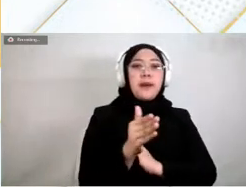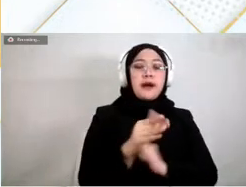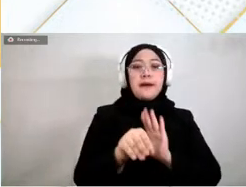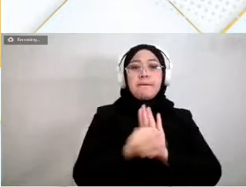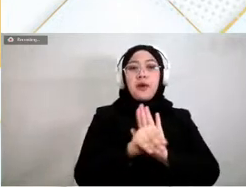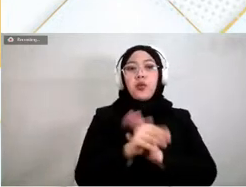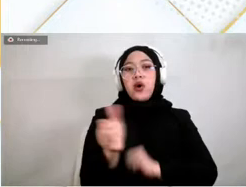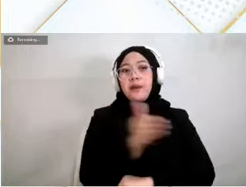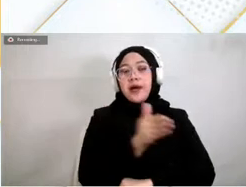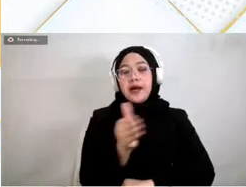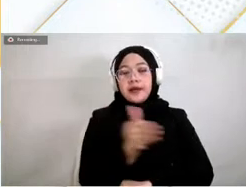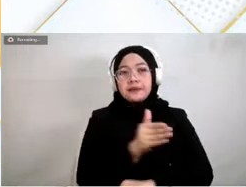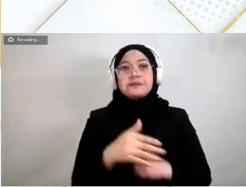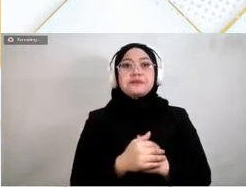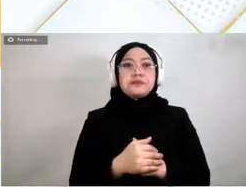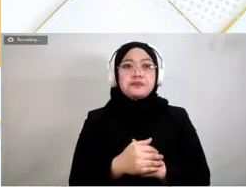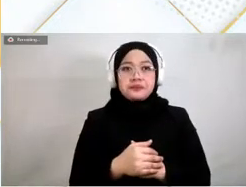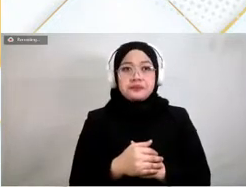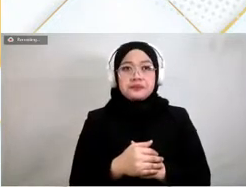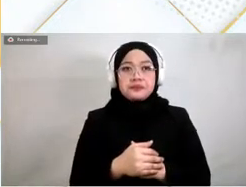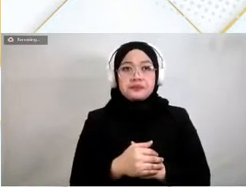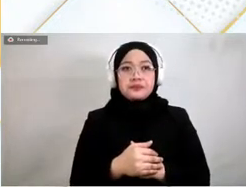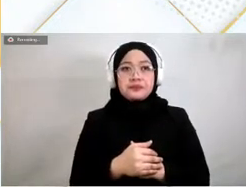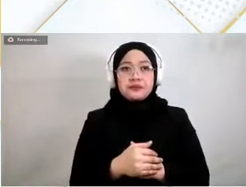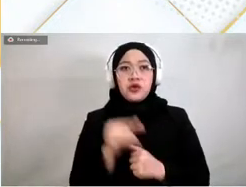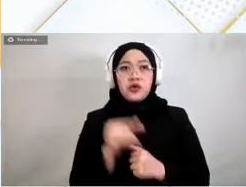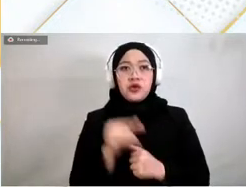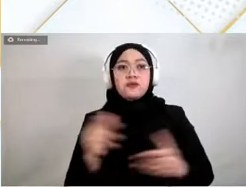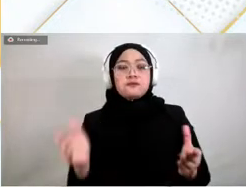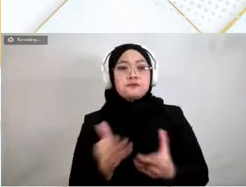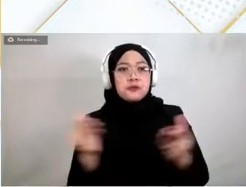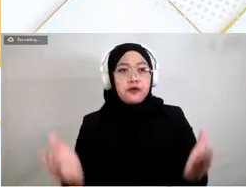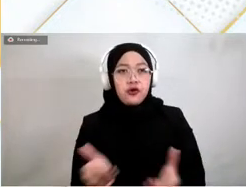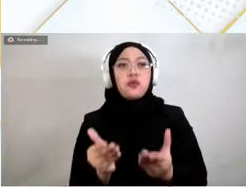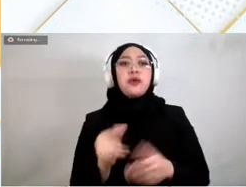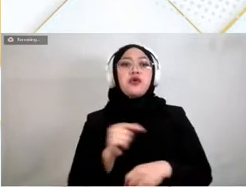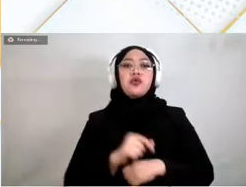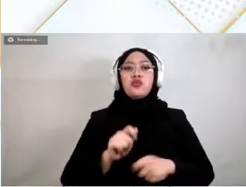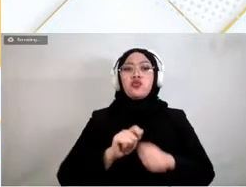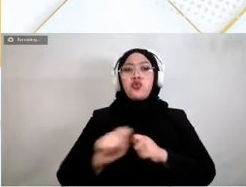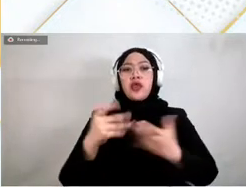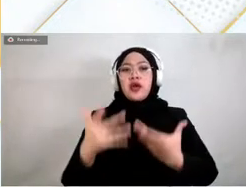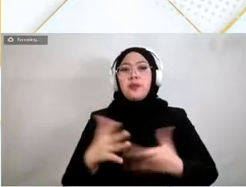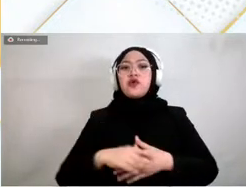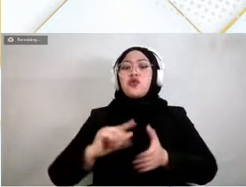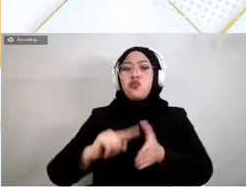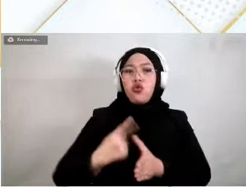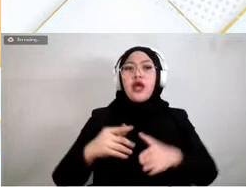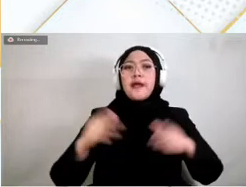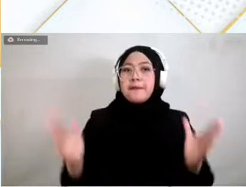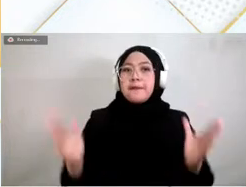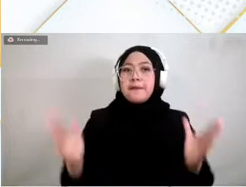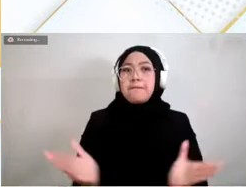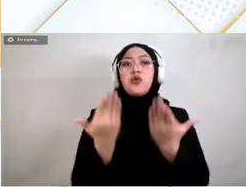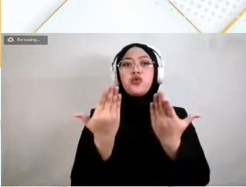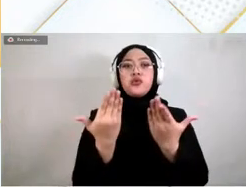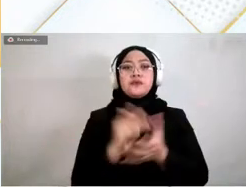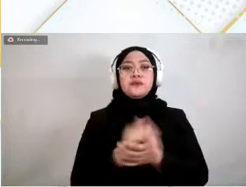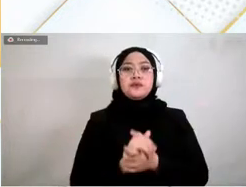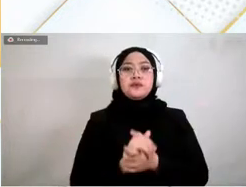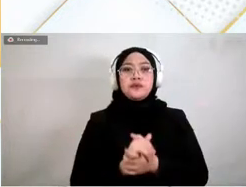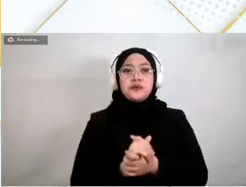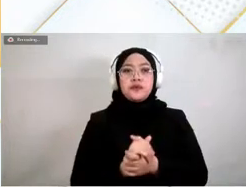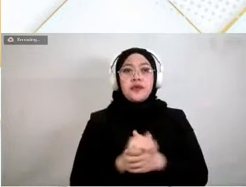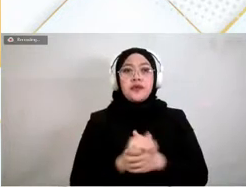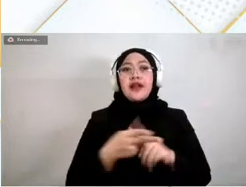said instruction, a comprehensive development framework has been laid out, which is includes not